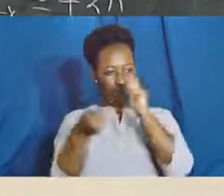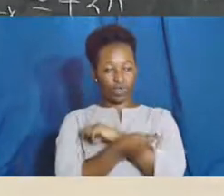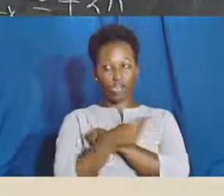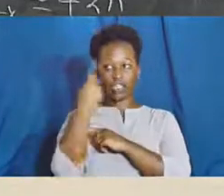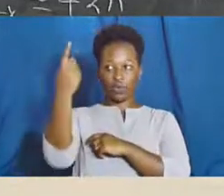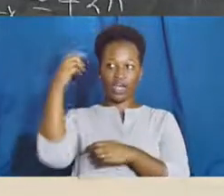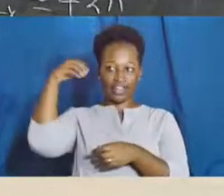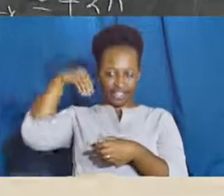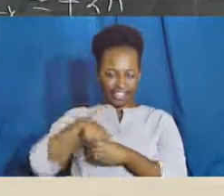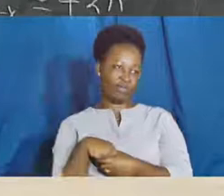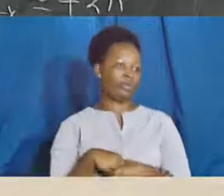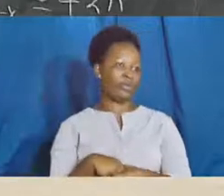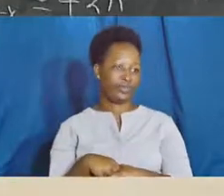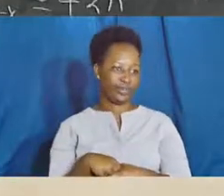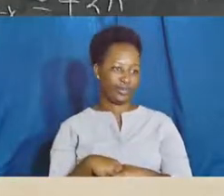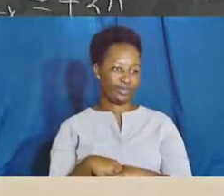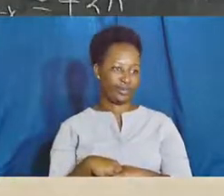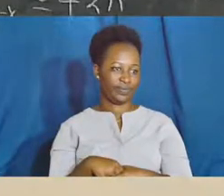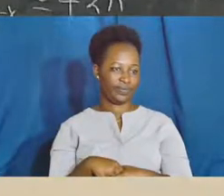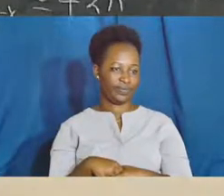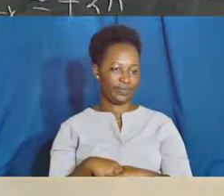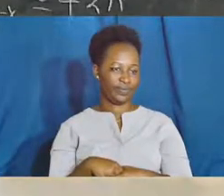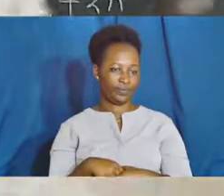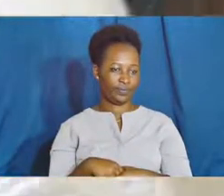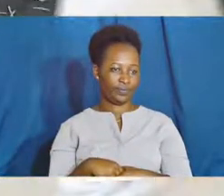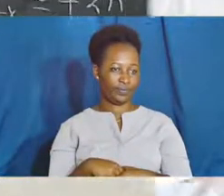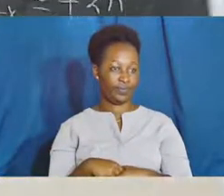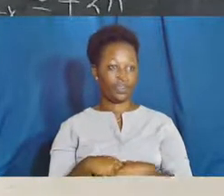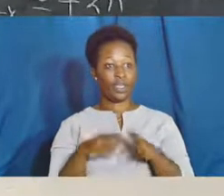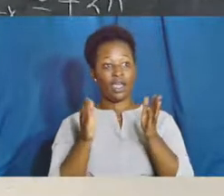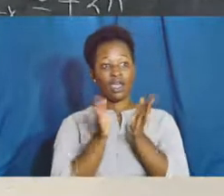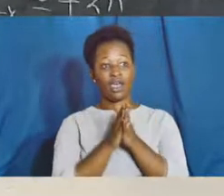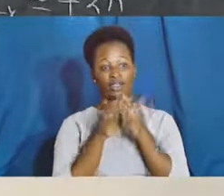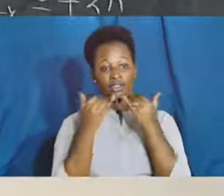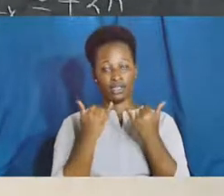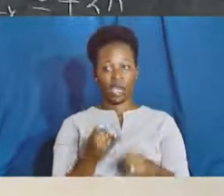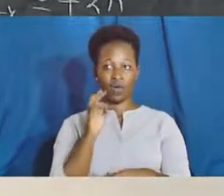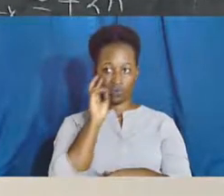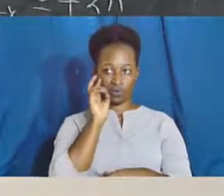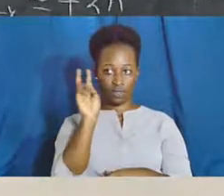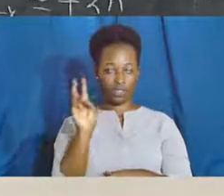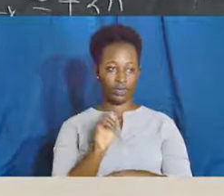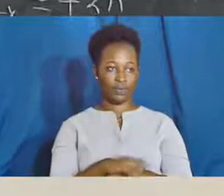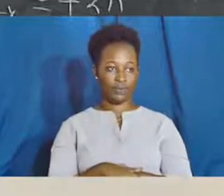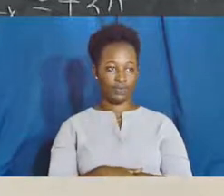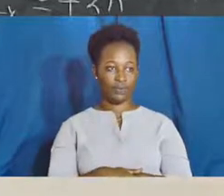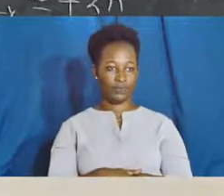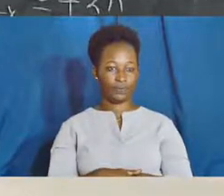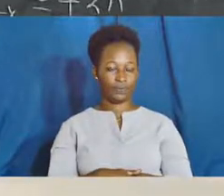you understand? That's good. And let's now have